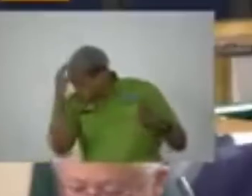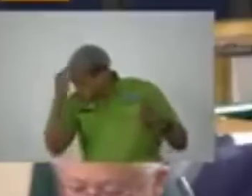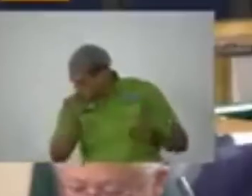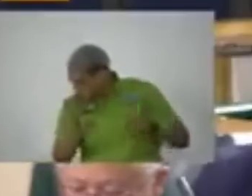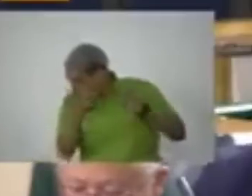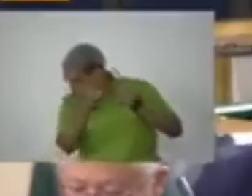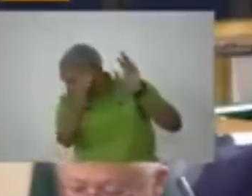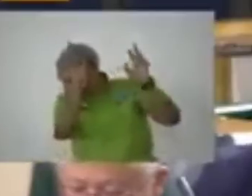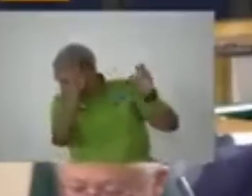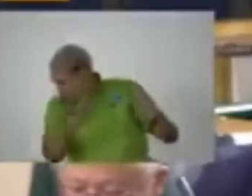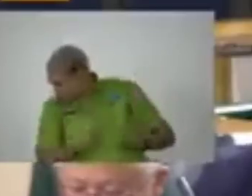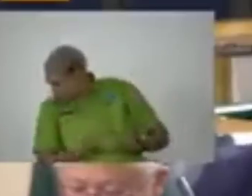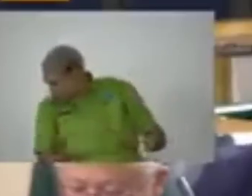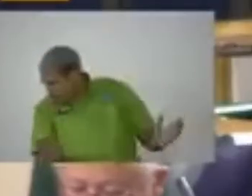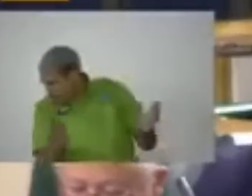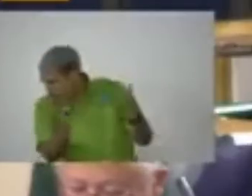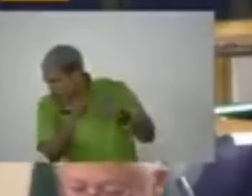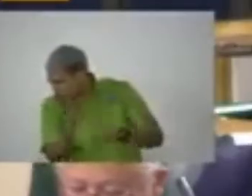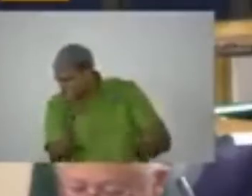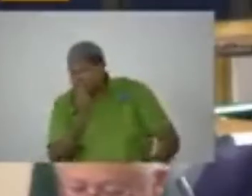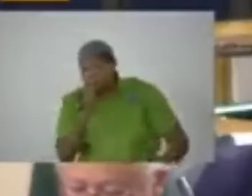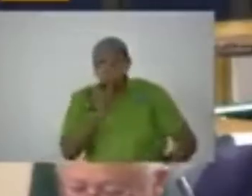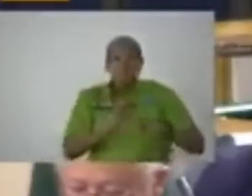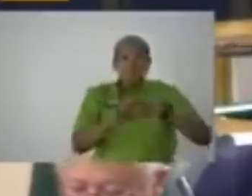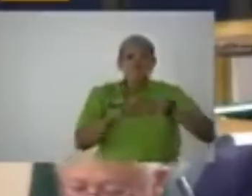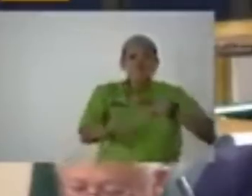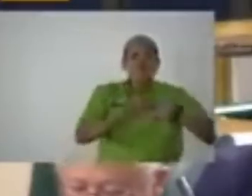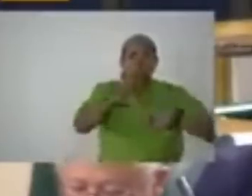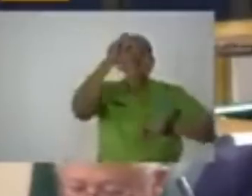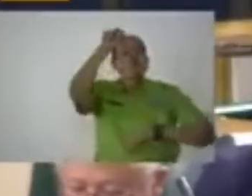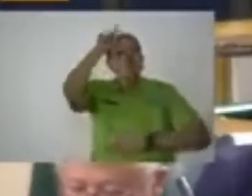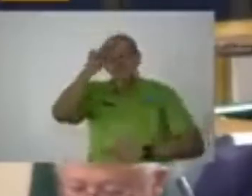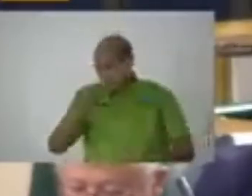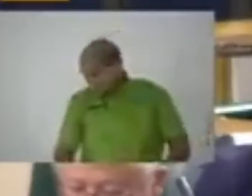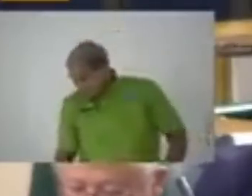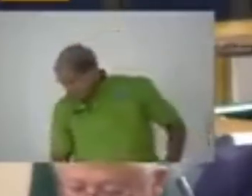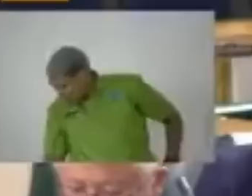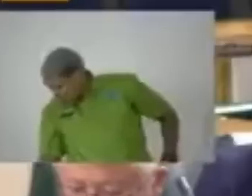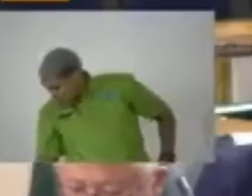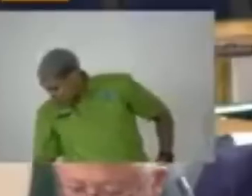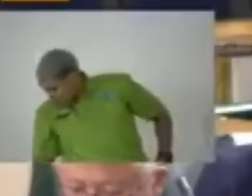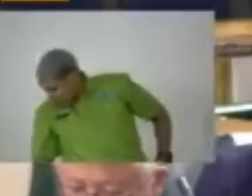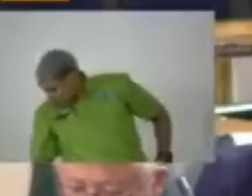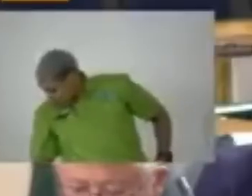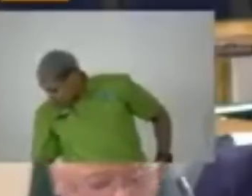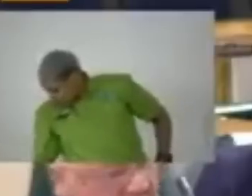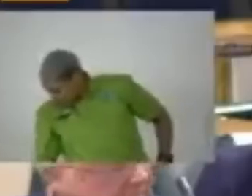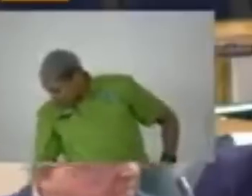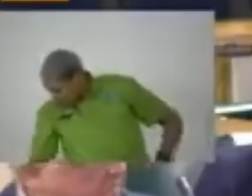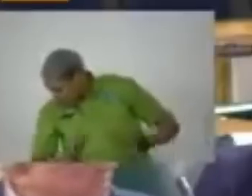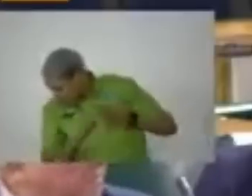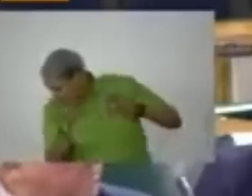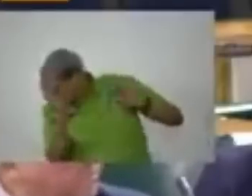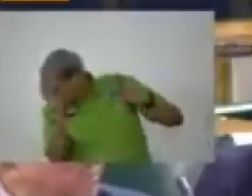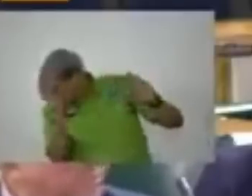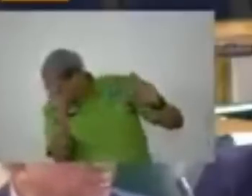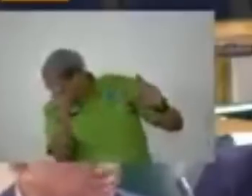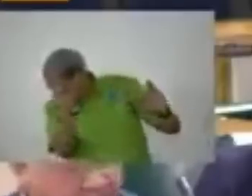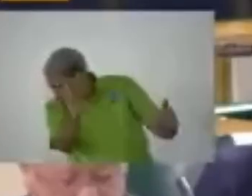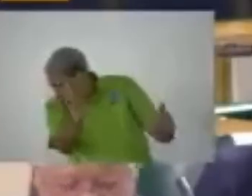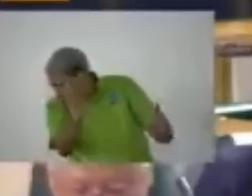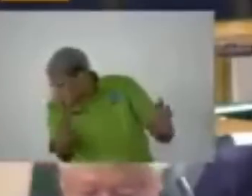the patience of the country to understand and respect